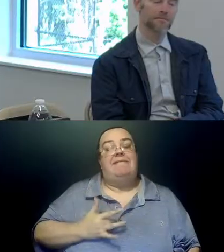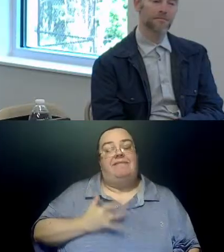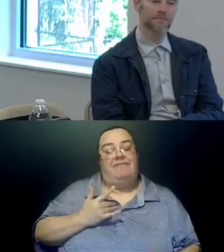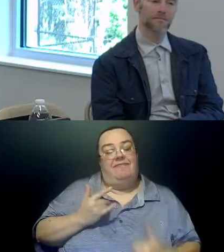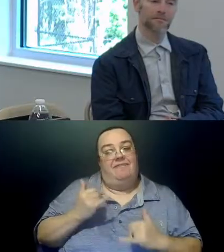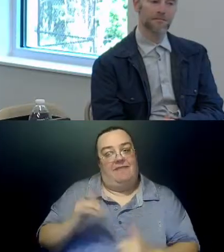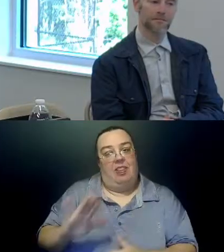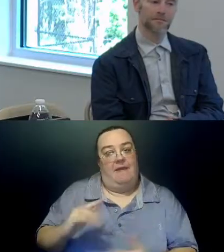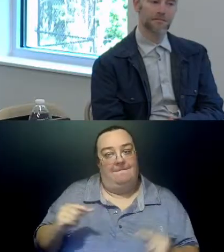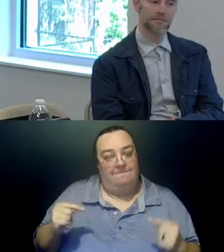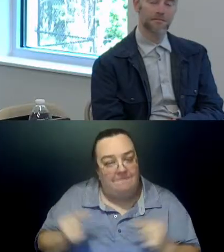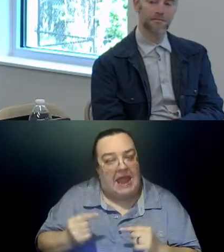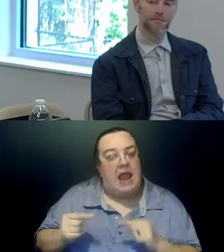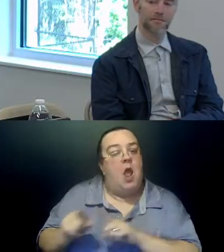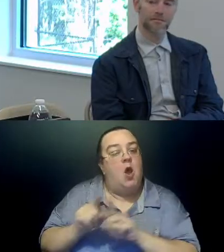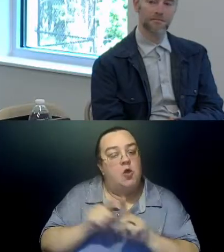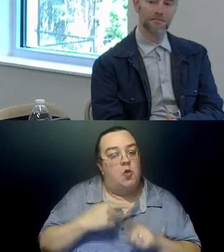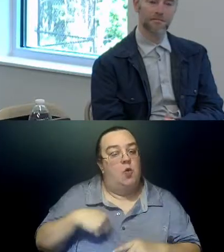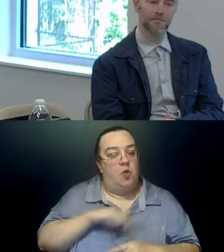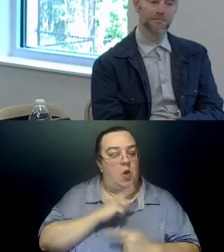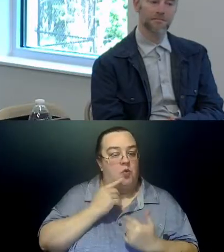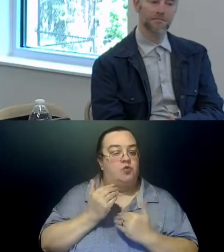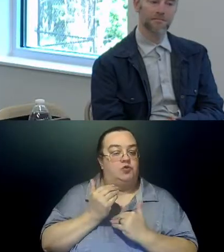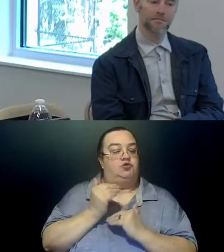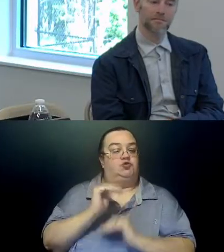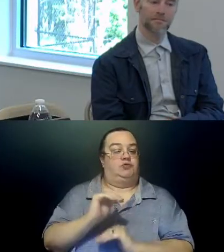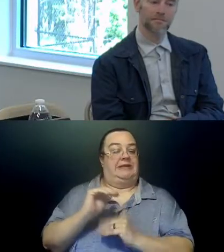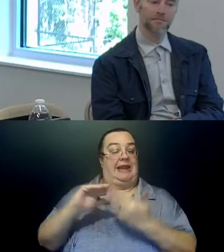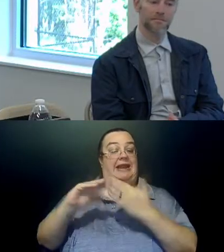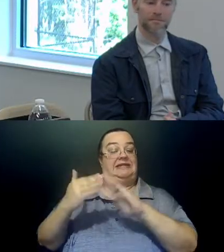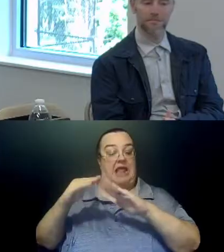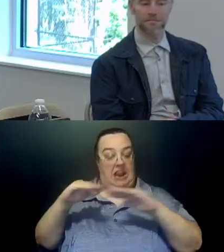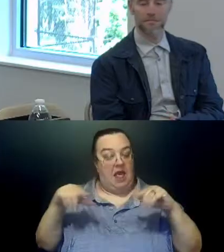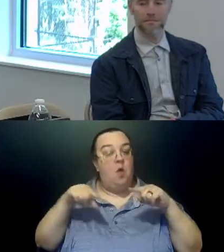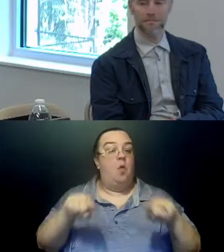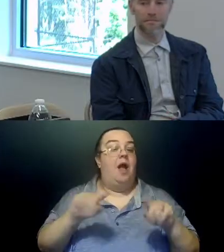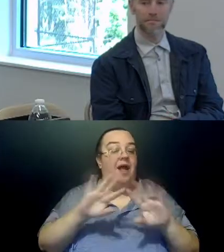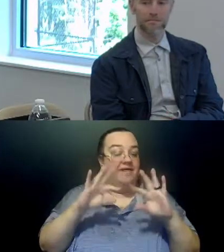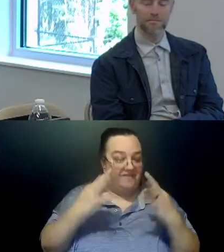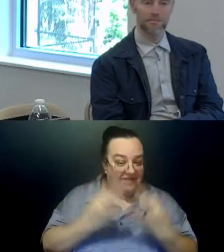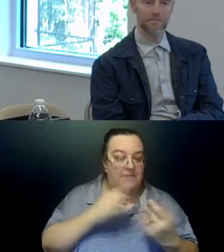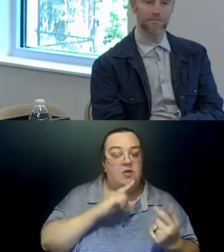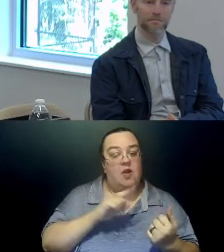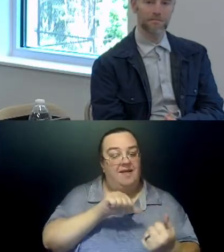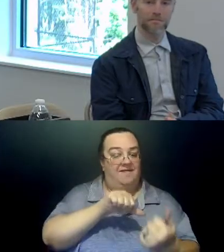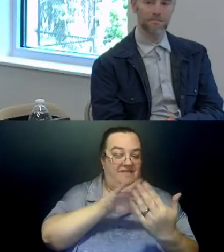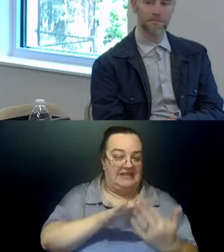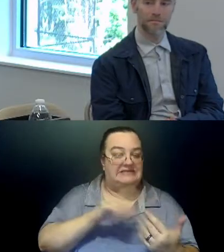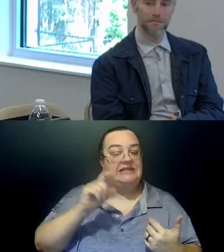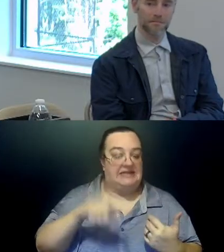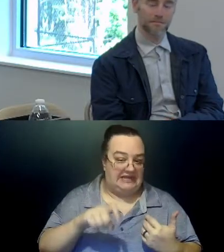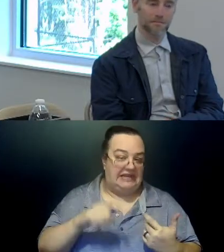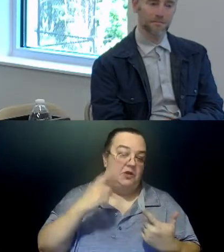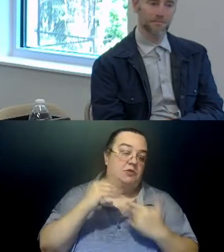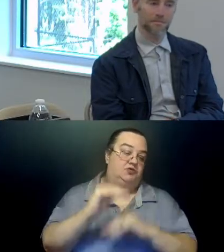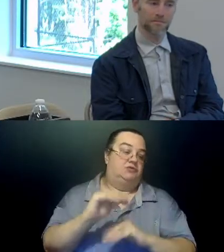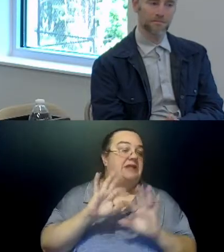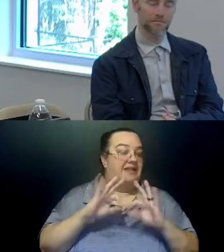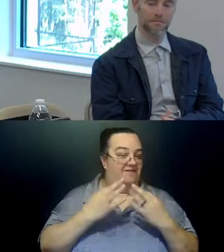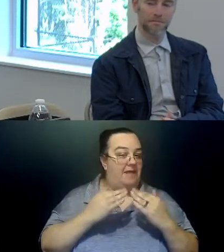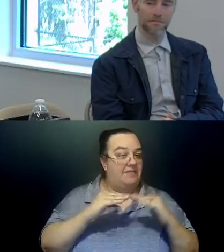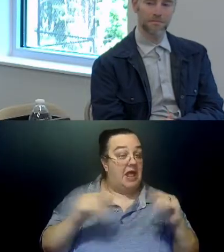we're also restricting at a town level while families are facing needing to restrict at a family level. I also would say